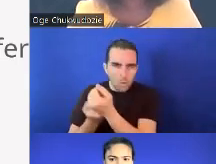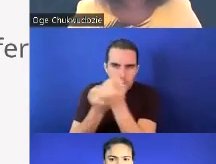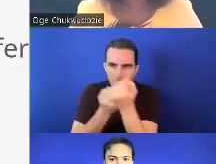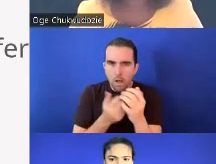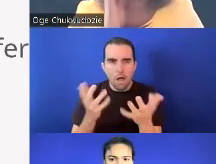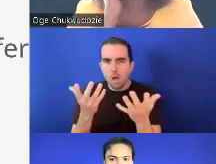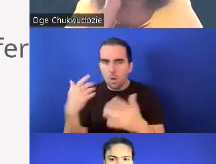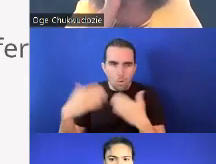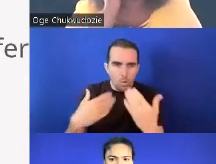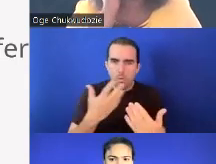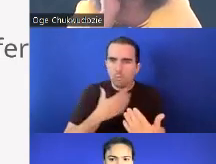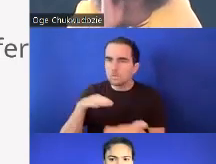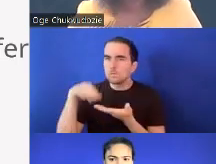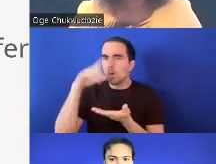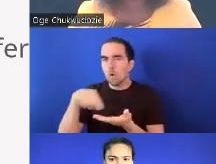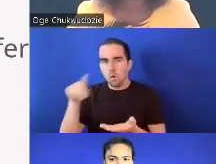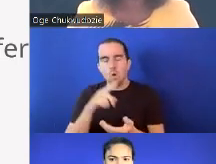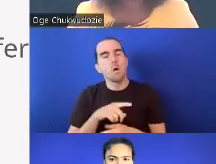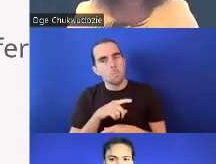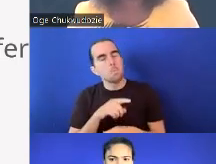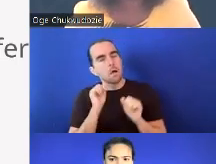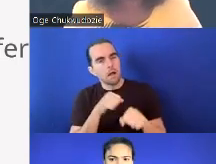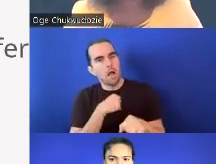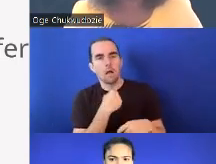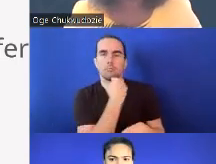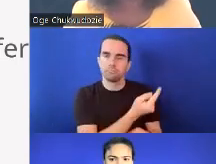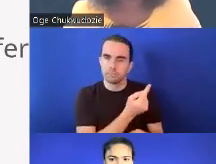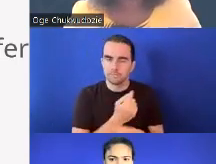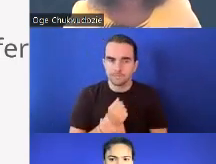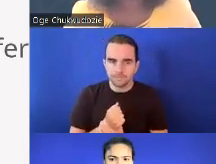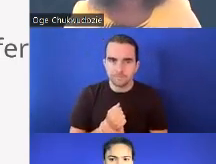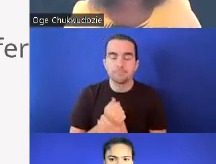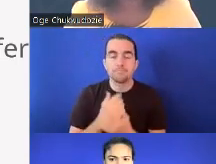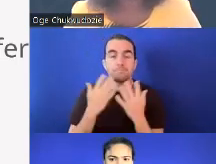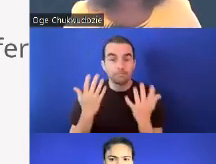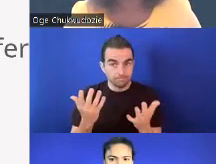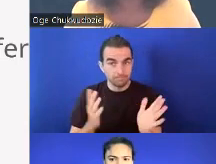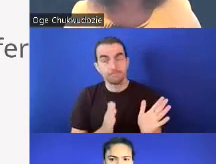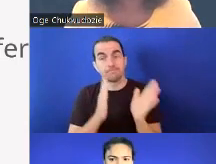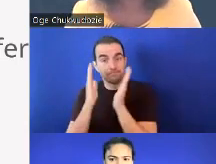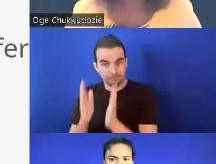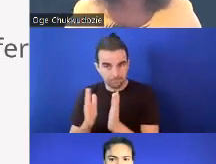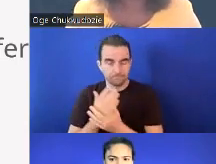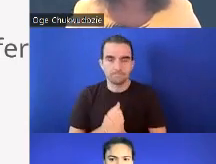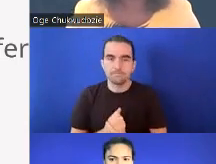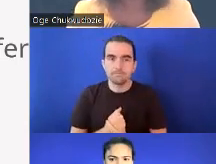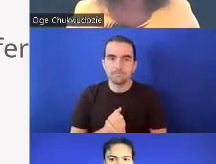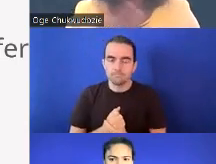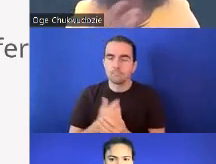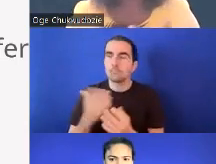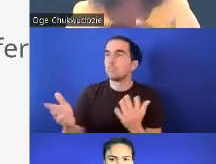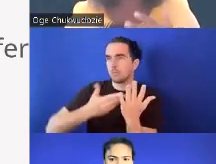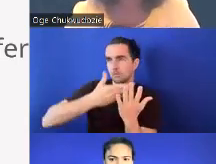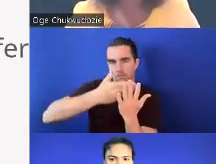course, document and share lessons, you know, yeah, especially like amongst the most used channels,